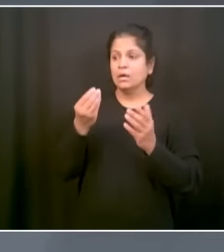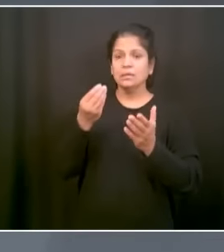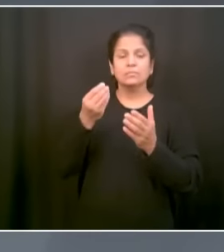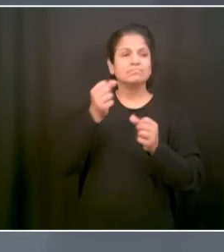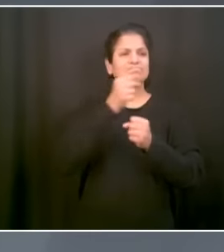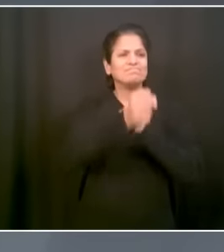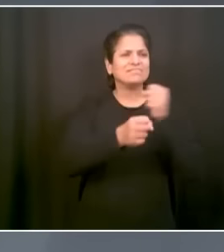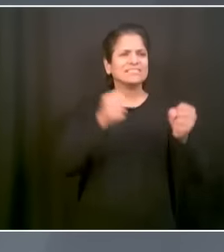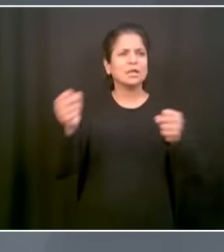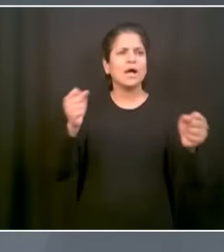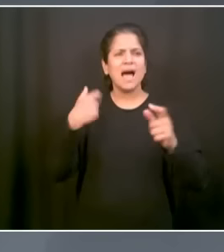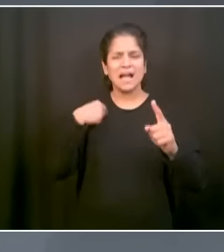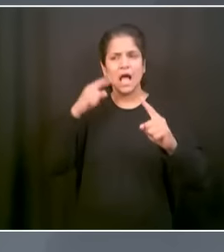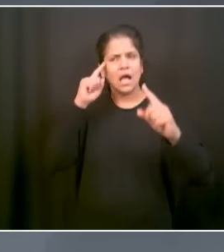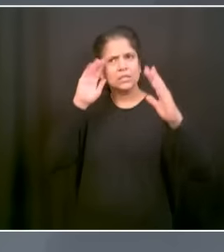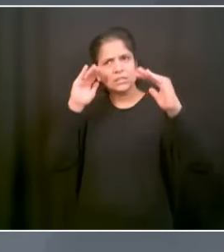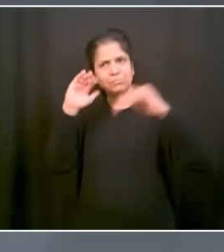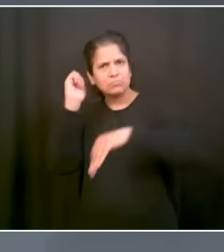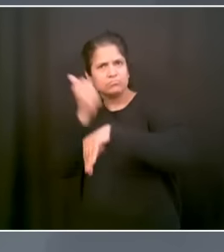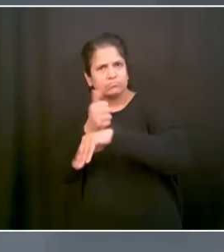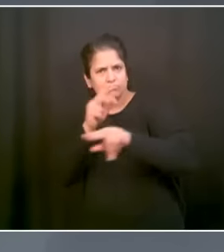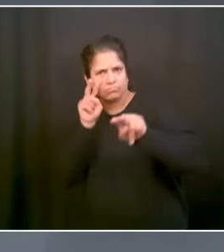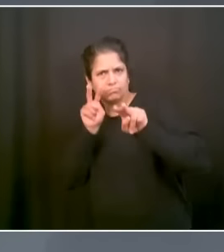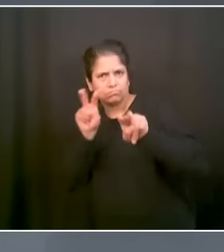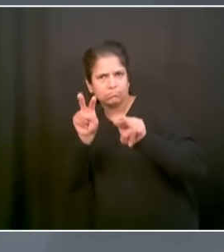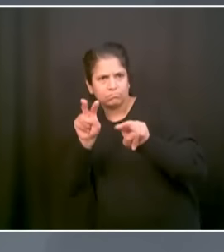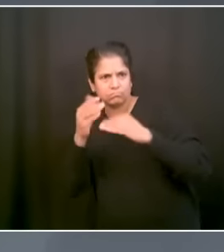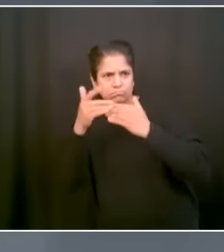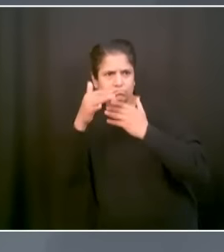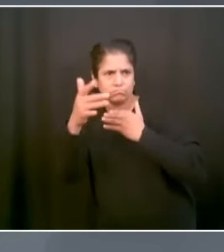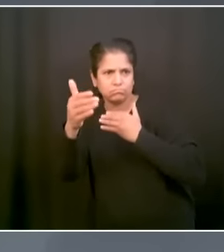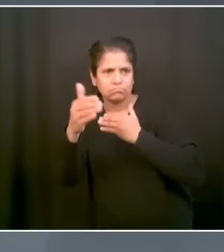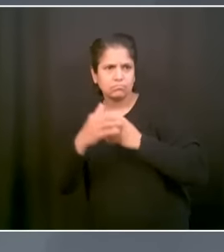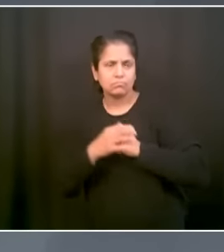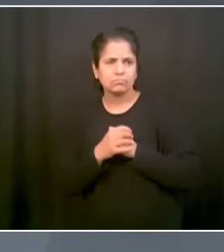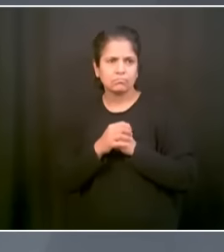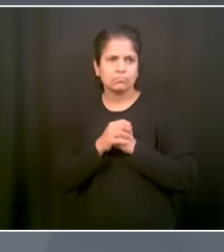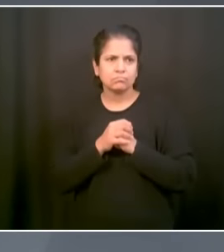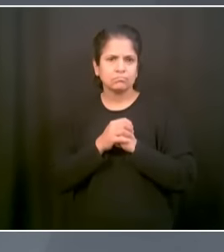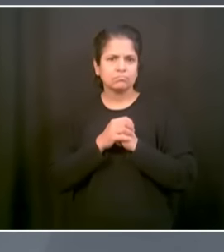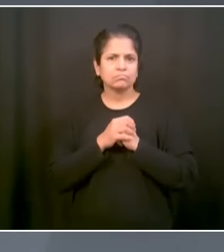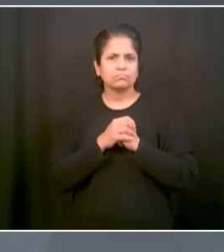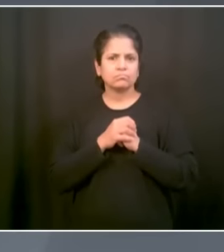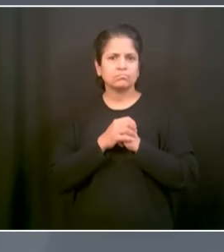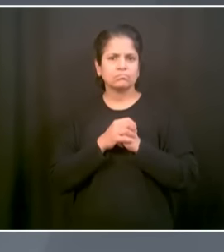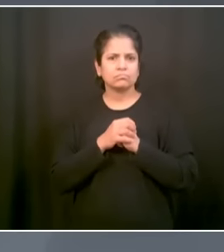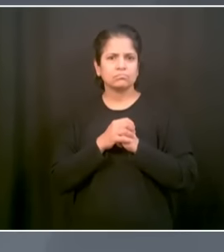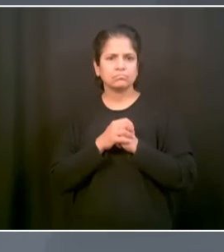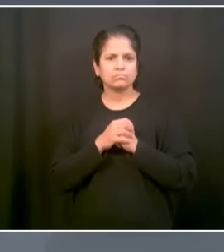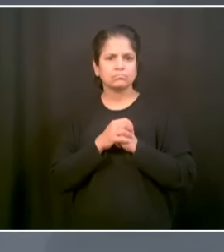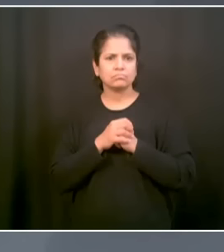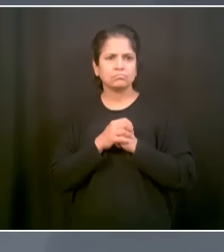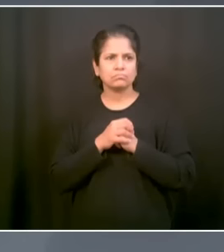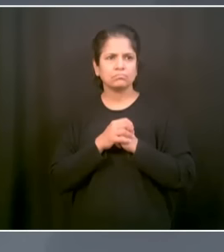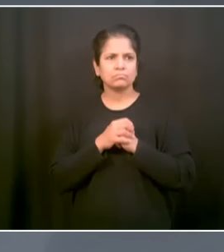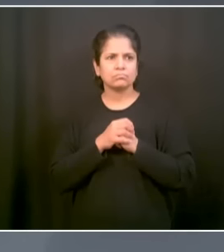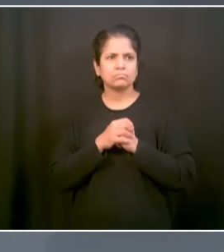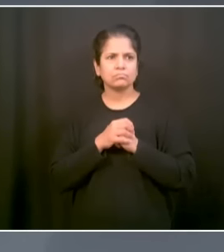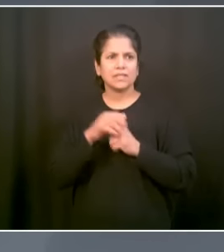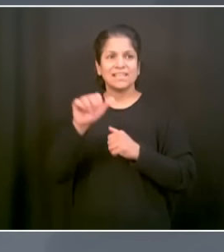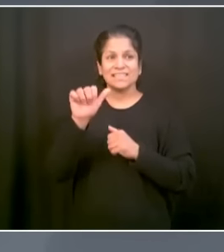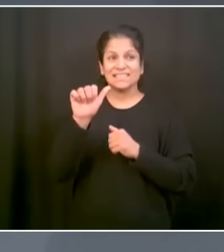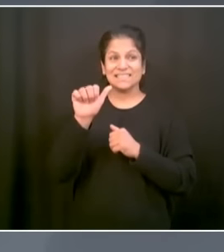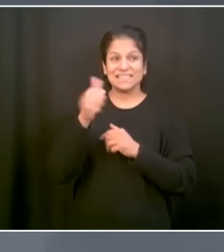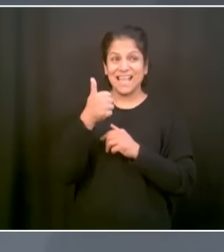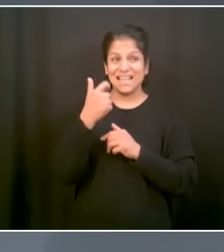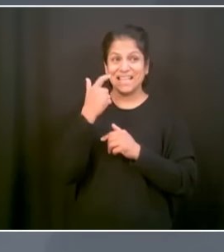at this time that of the 10 deaths that we have spoken about, that about 7 had hypothermia playing a role. Of